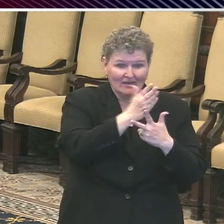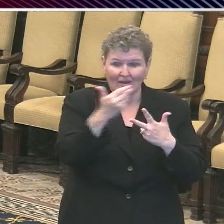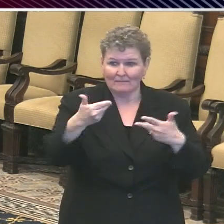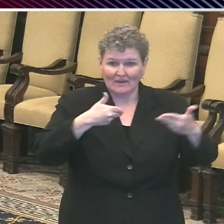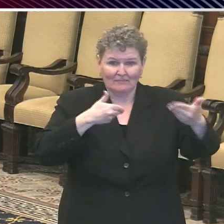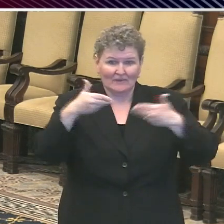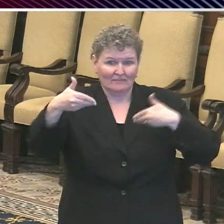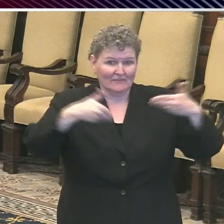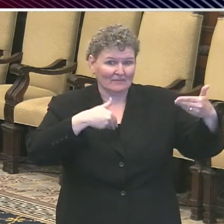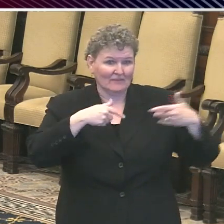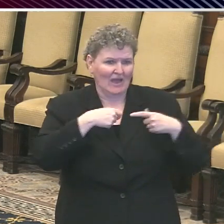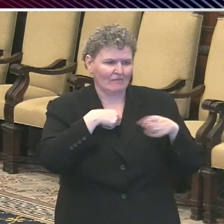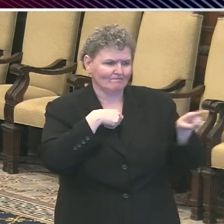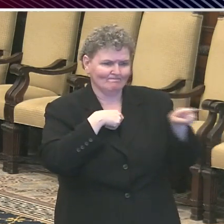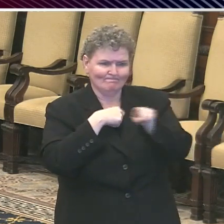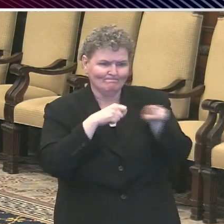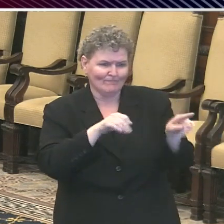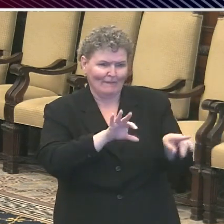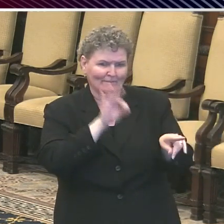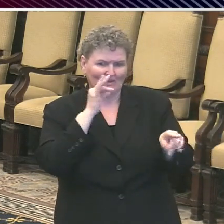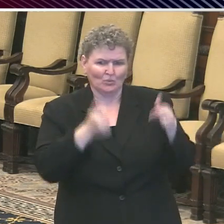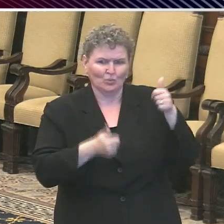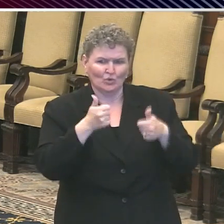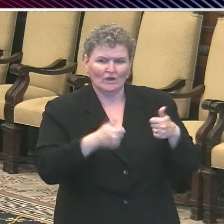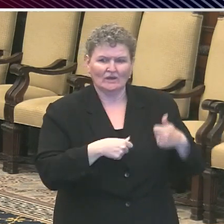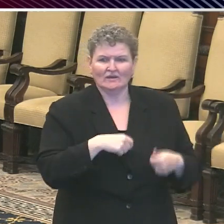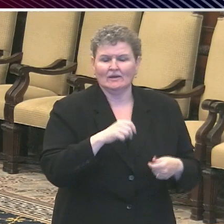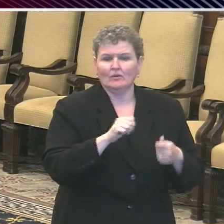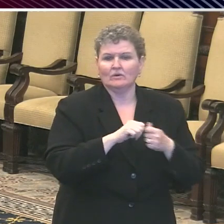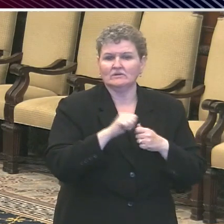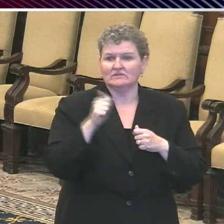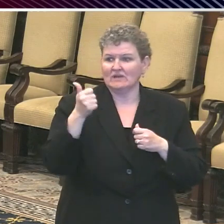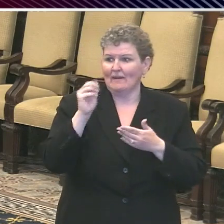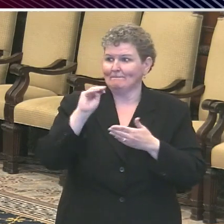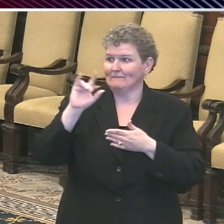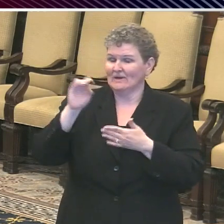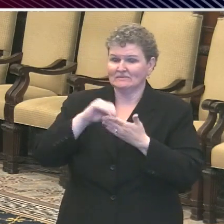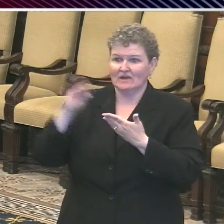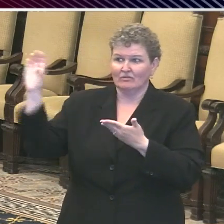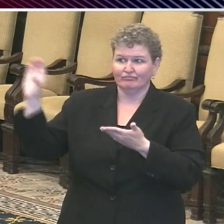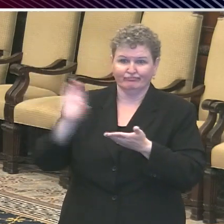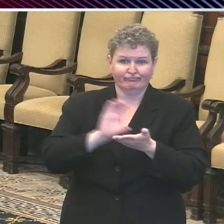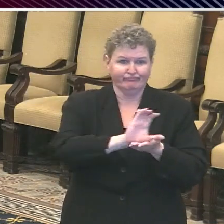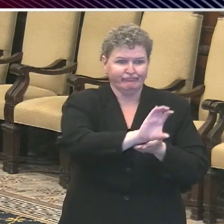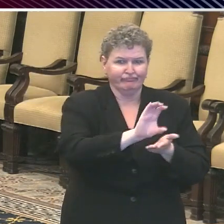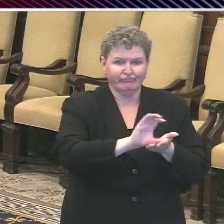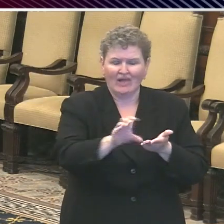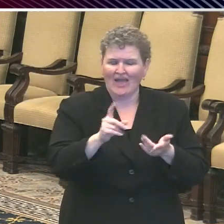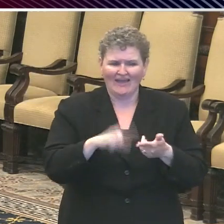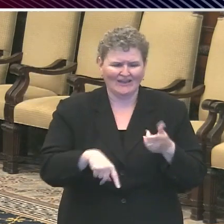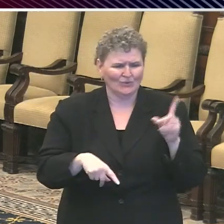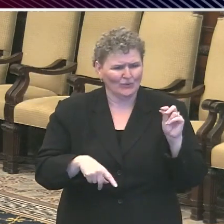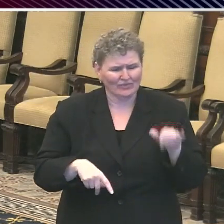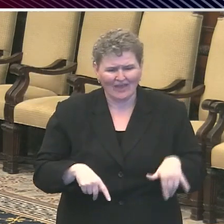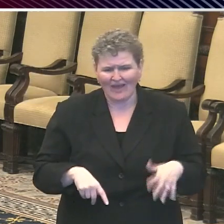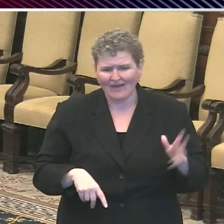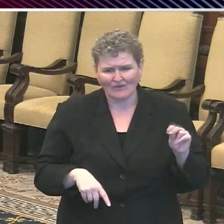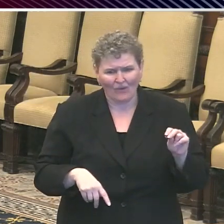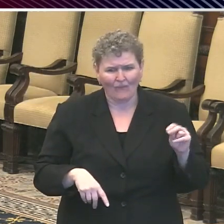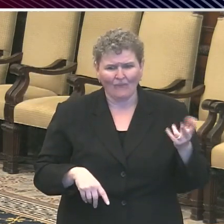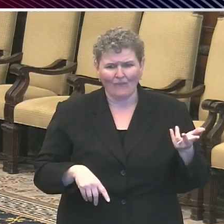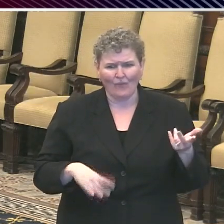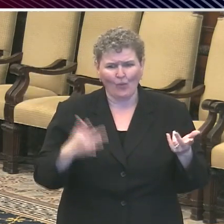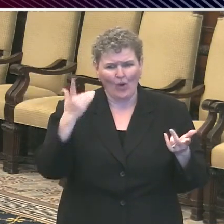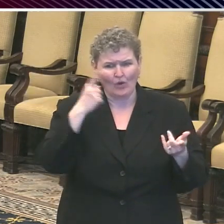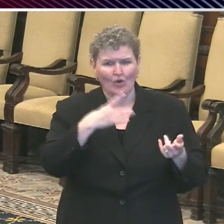can hand $10 million to one organization is just because we appreciate their